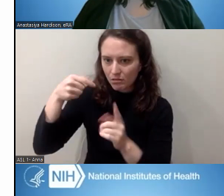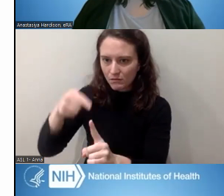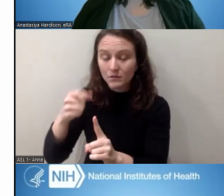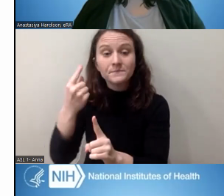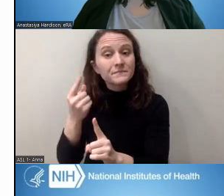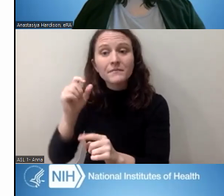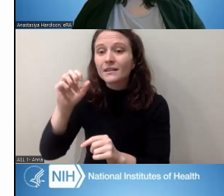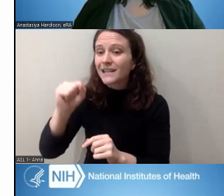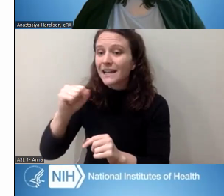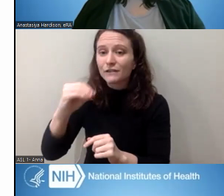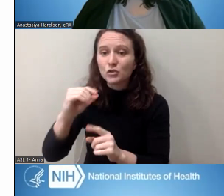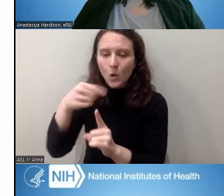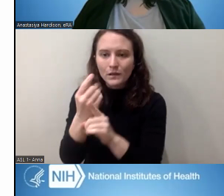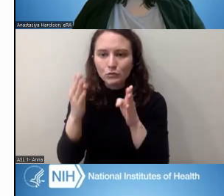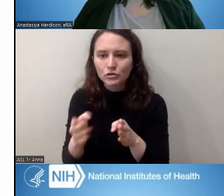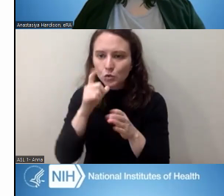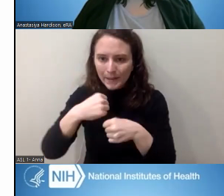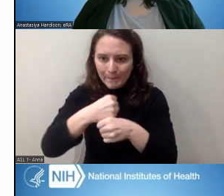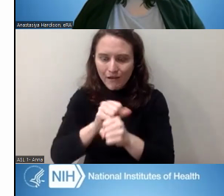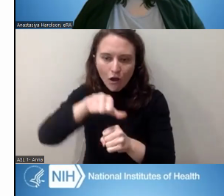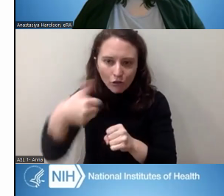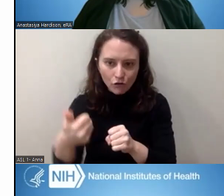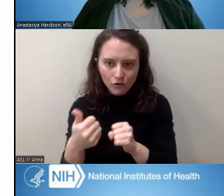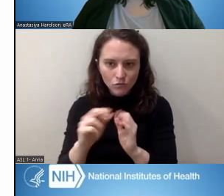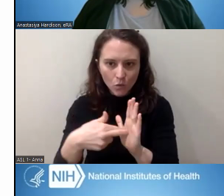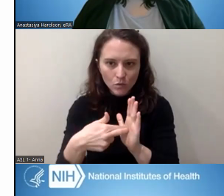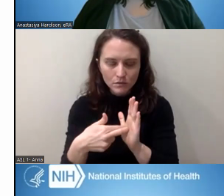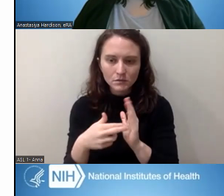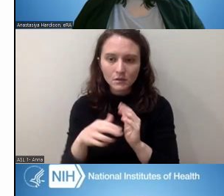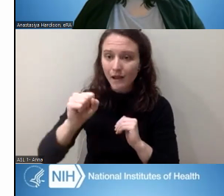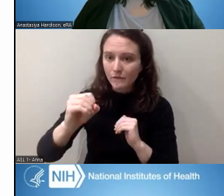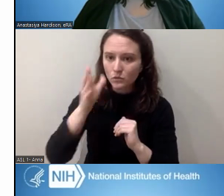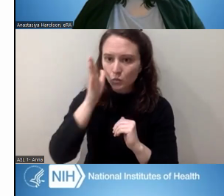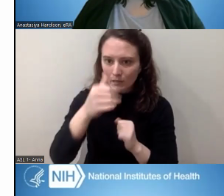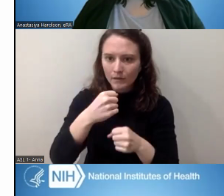roles, and they are the ones who are going to have the